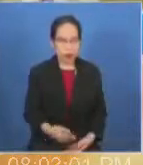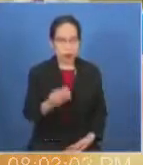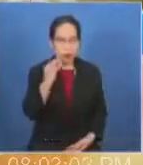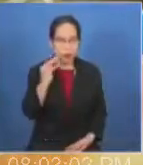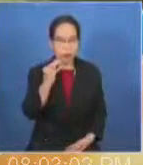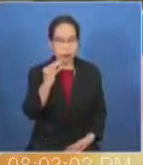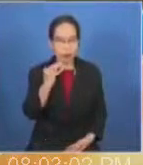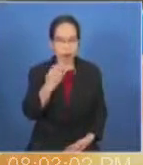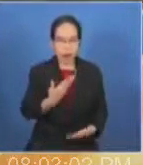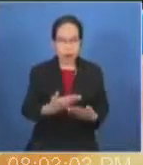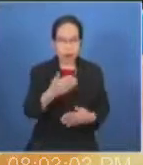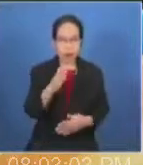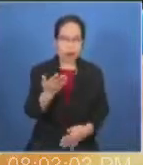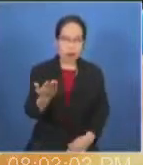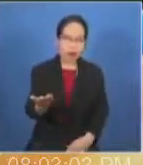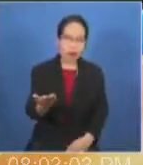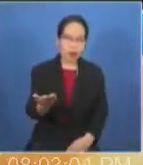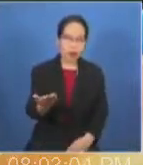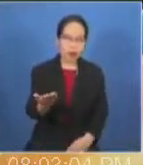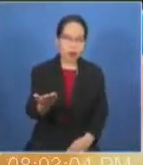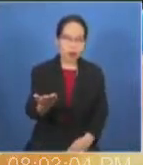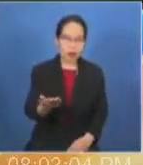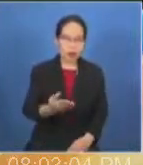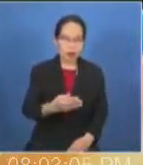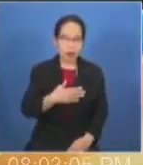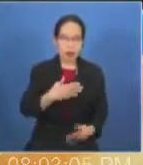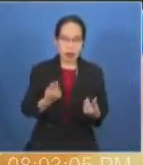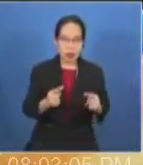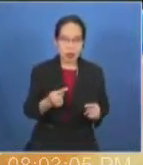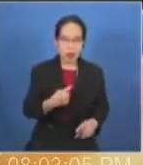Ma'am, good afternoon.